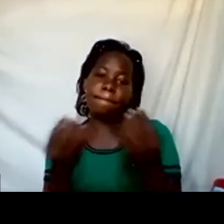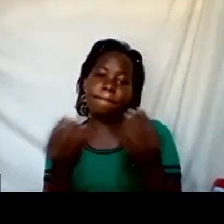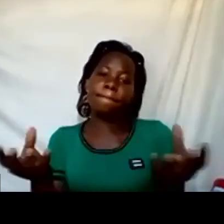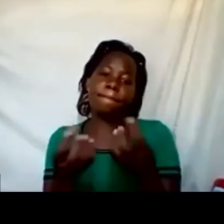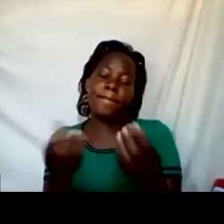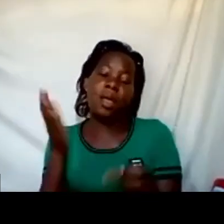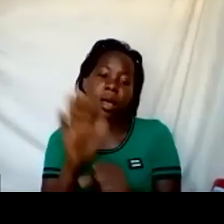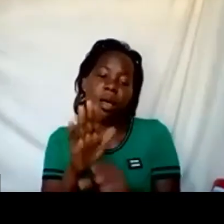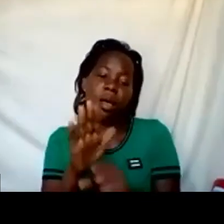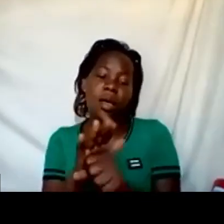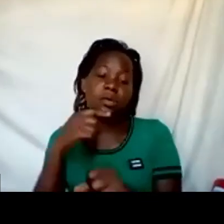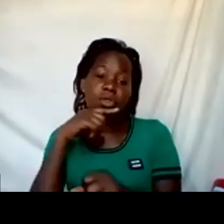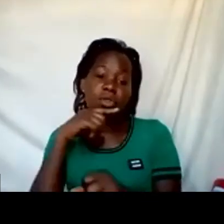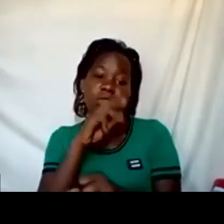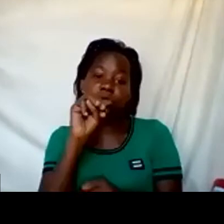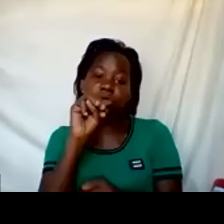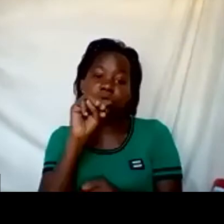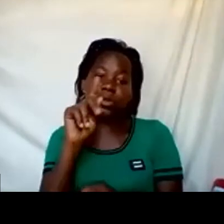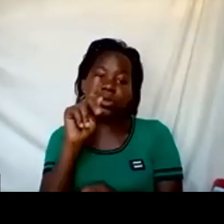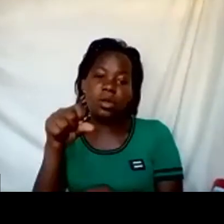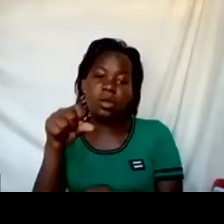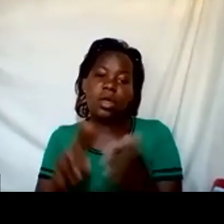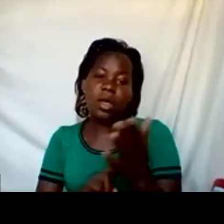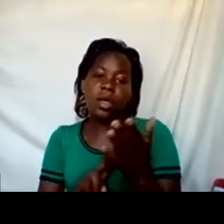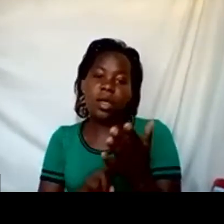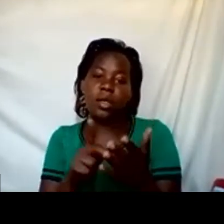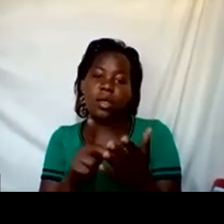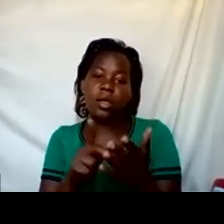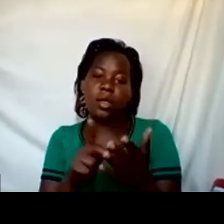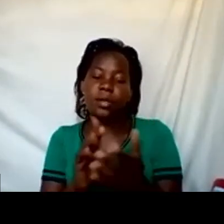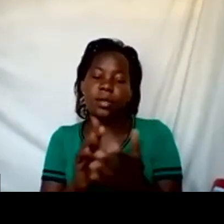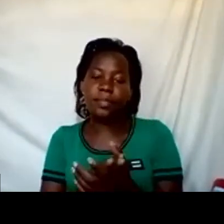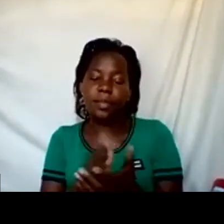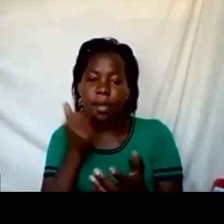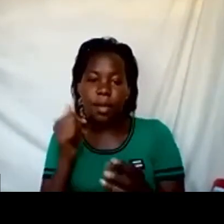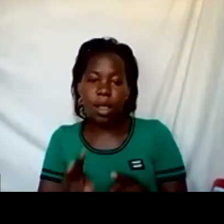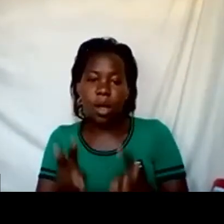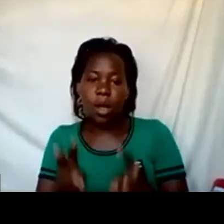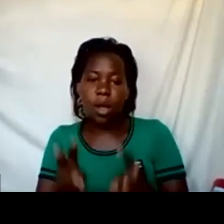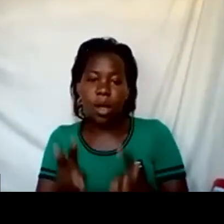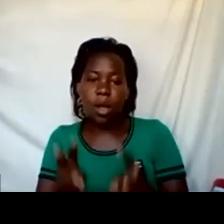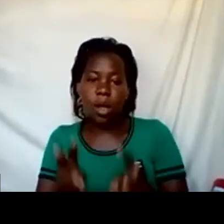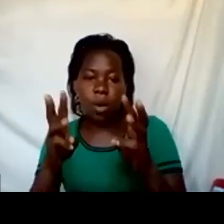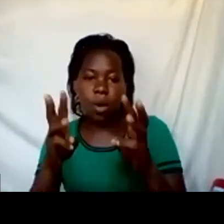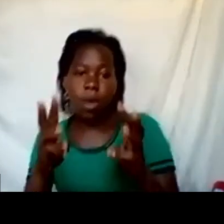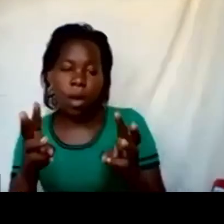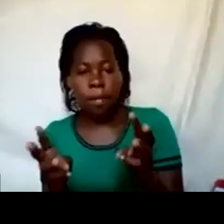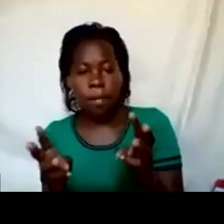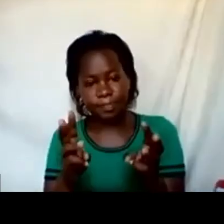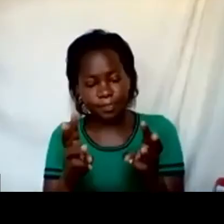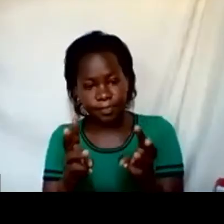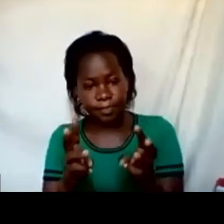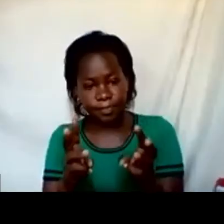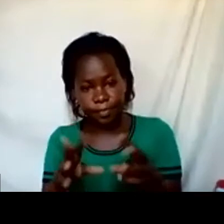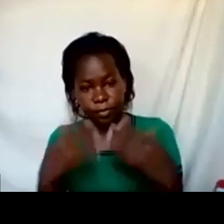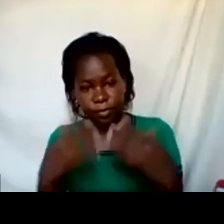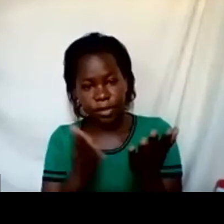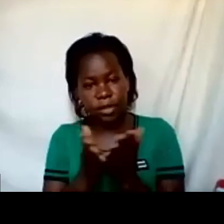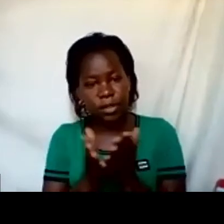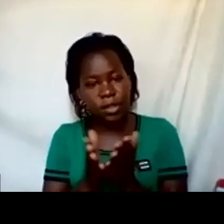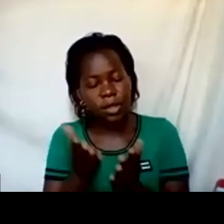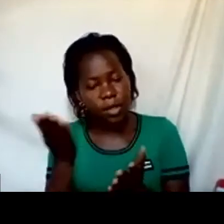social media that you can use, and we think that's a very effective way. That's really without looking at your product or service. That is one of the ways I would